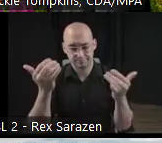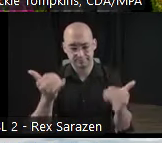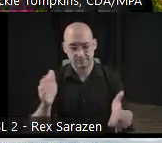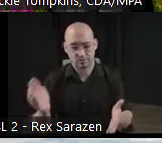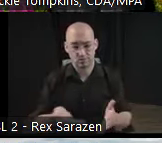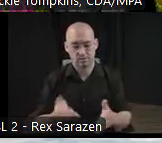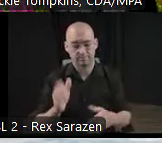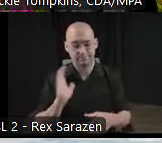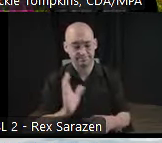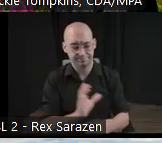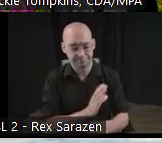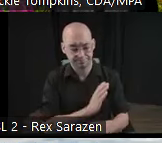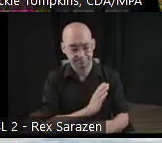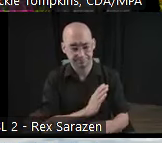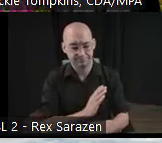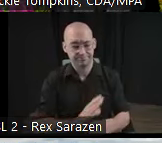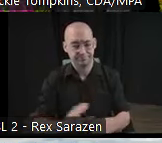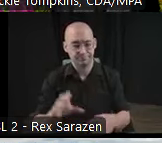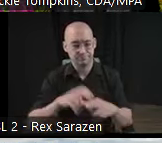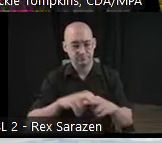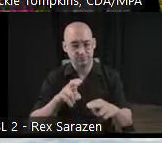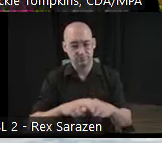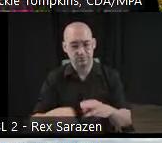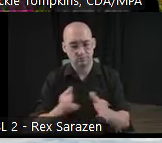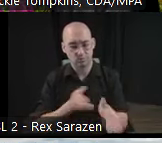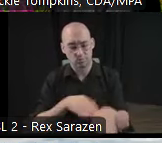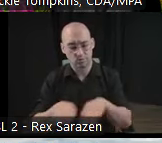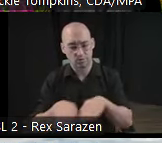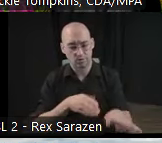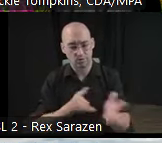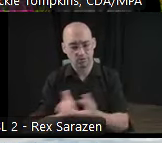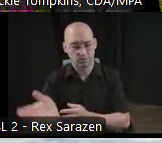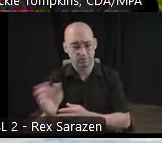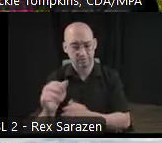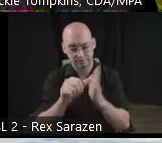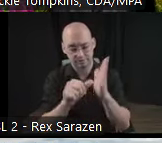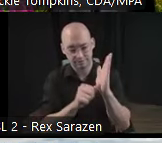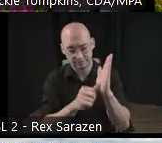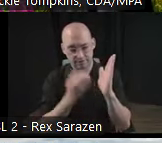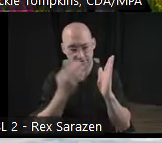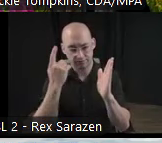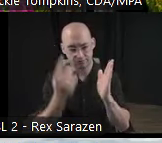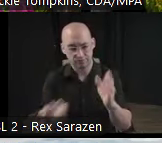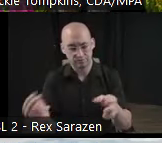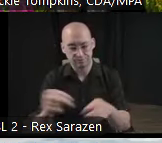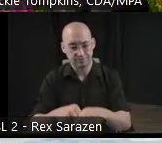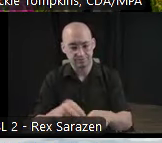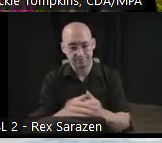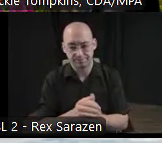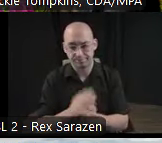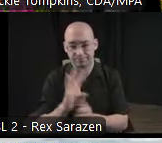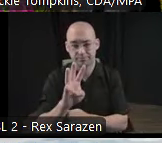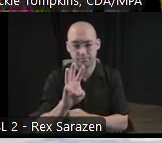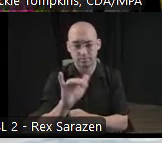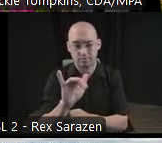chair to walk us through today's agenda and begin today's content. Thank you again for joining us. Wynn?